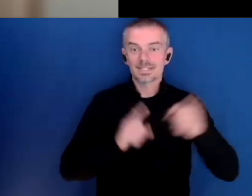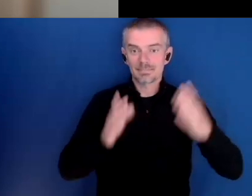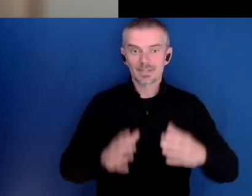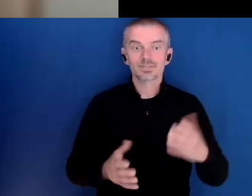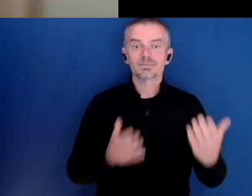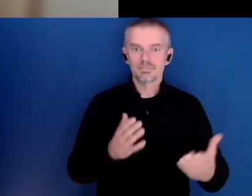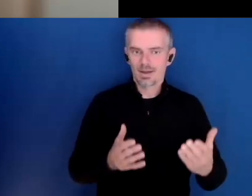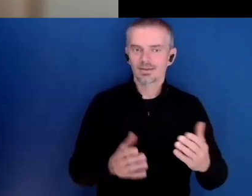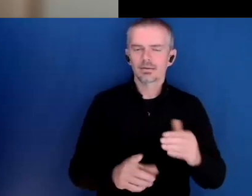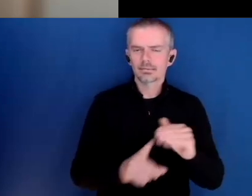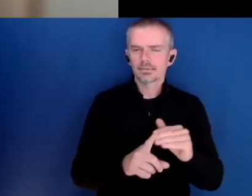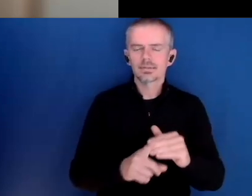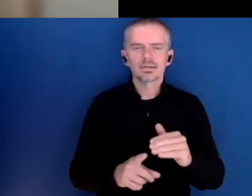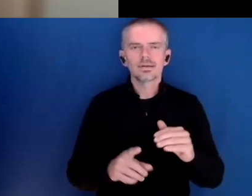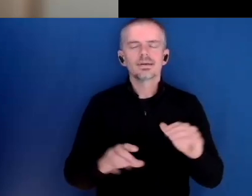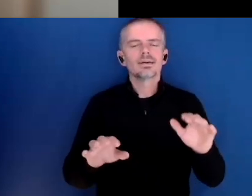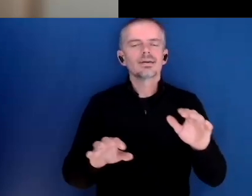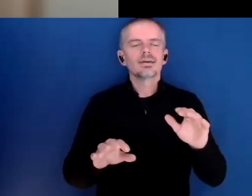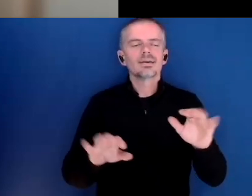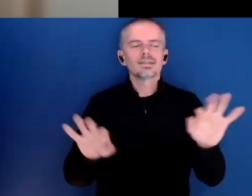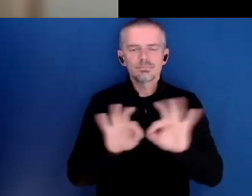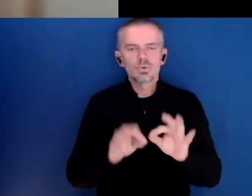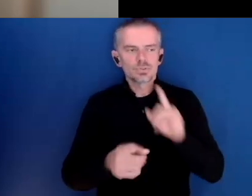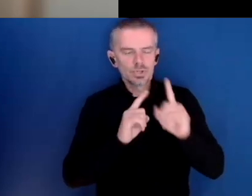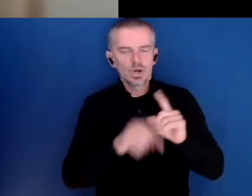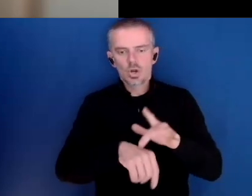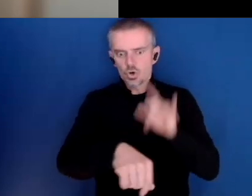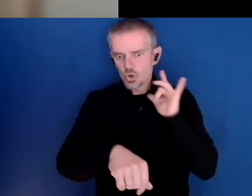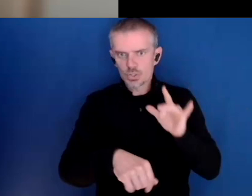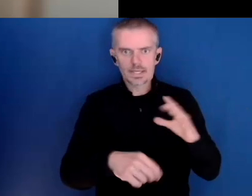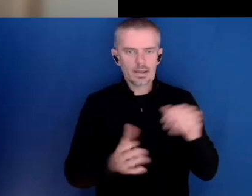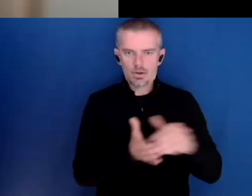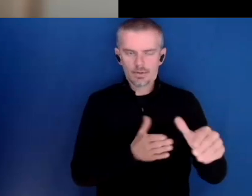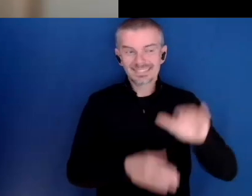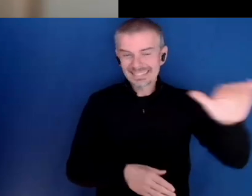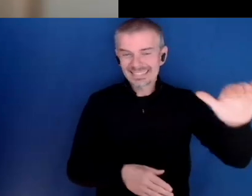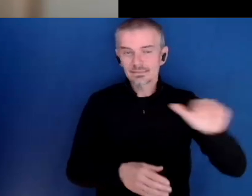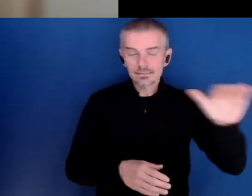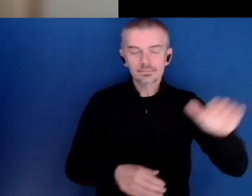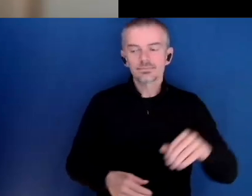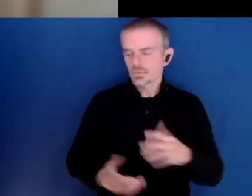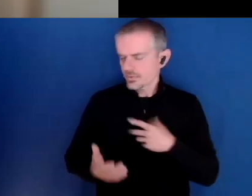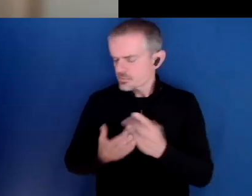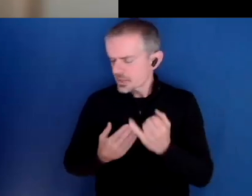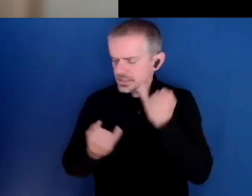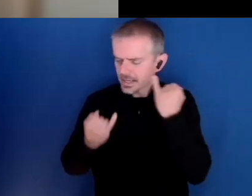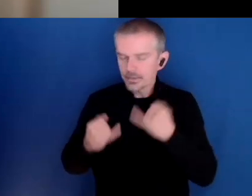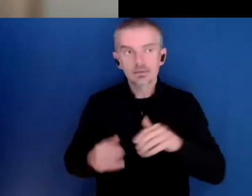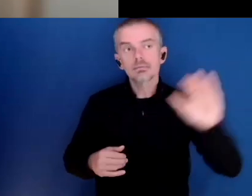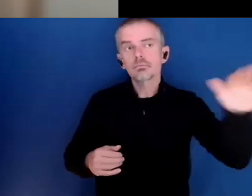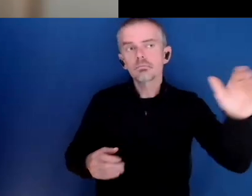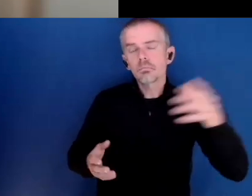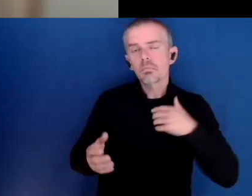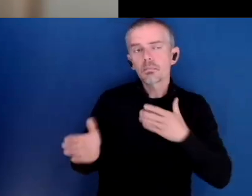them early and often. When you come with, hey, we've got this project, we've got this idea, this is what we're going